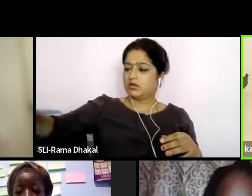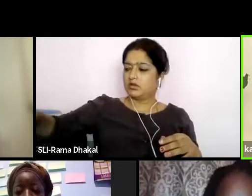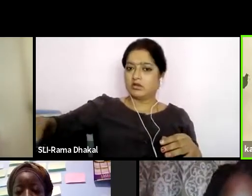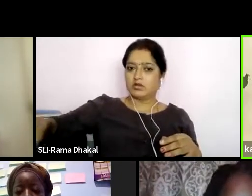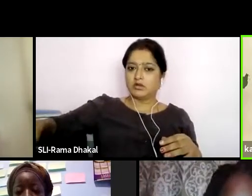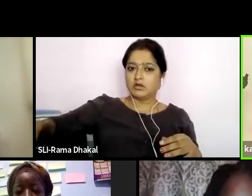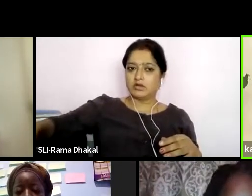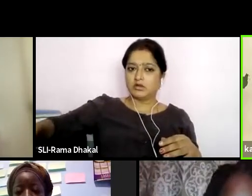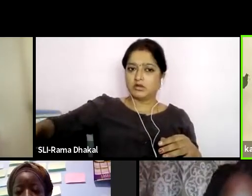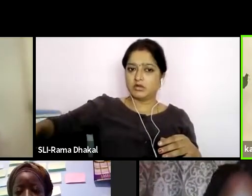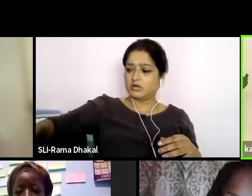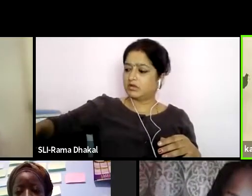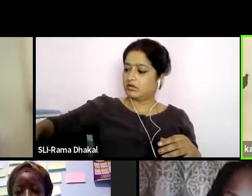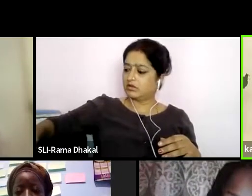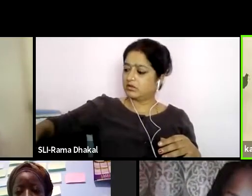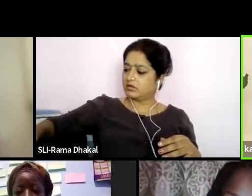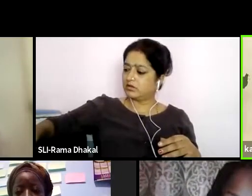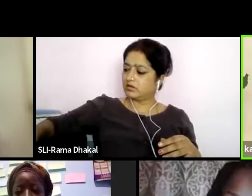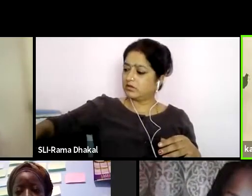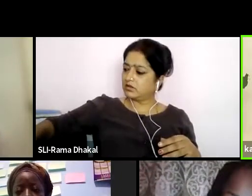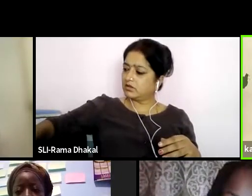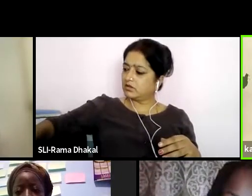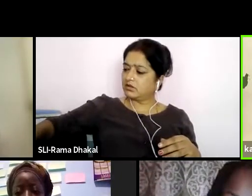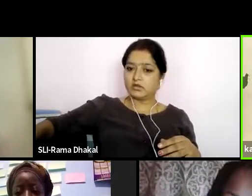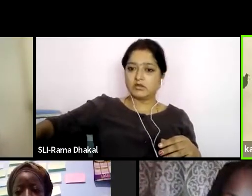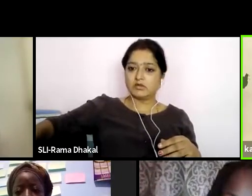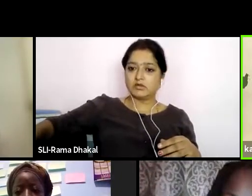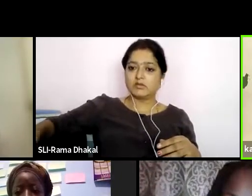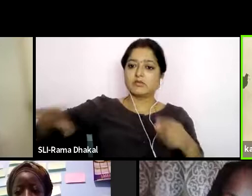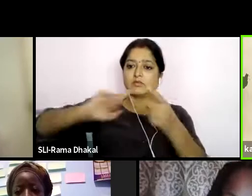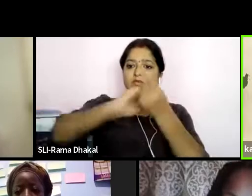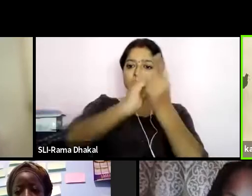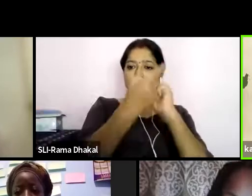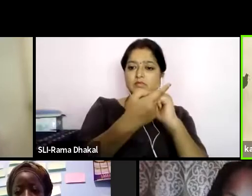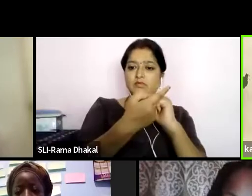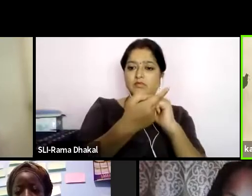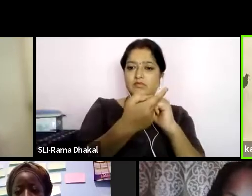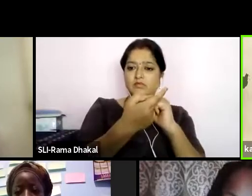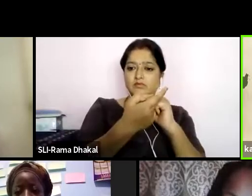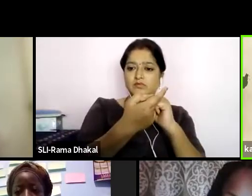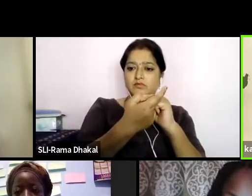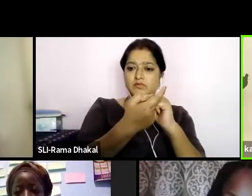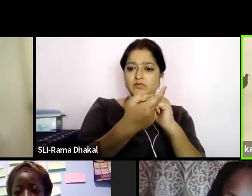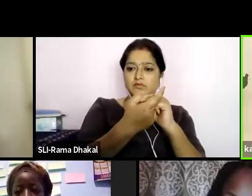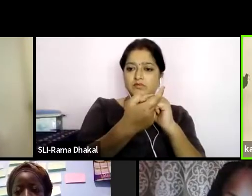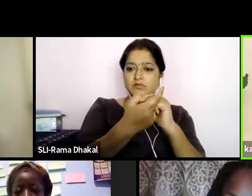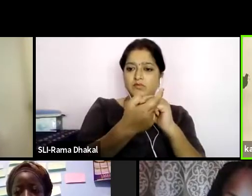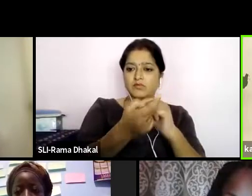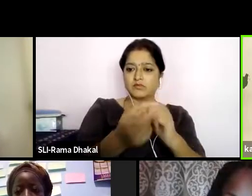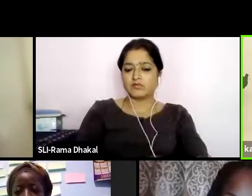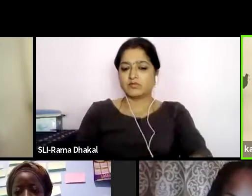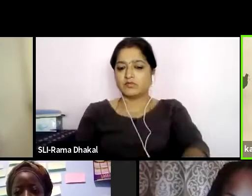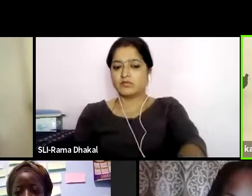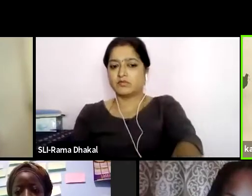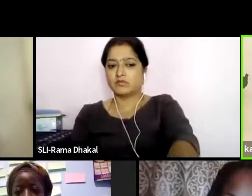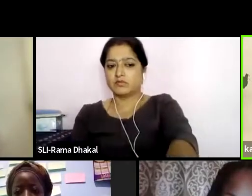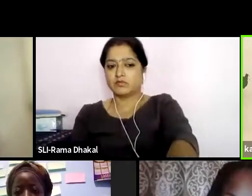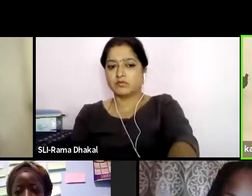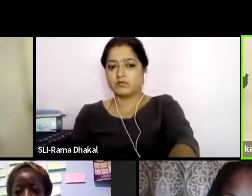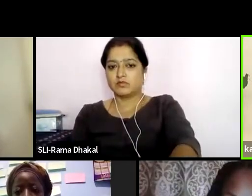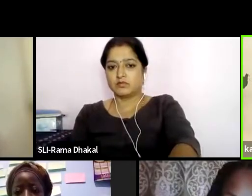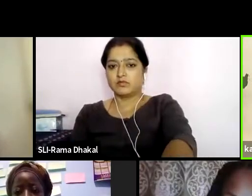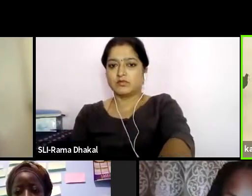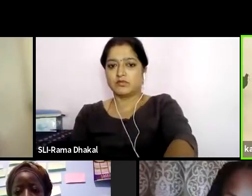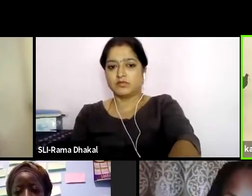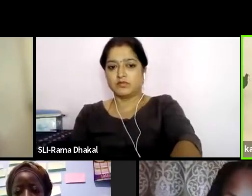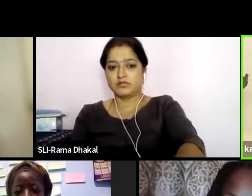Thank you very much, Eva, for sharing your experiences, because I was not aware of that. So thank you for educating me about those things. And I know